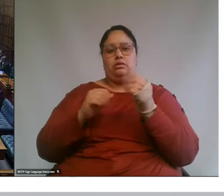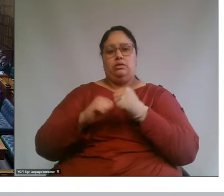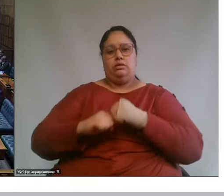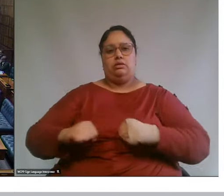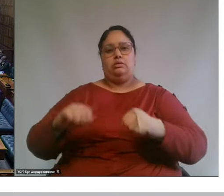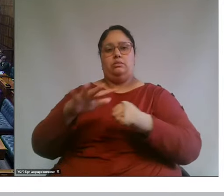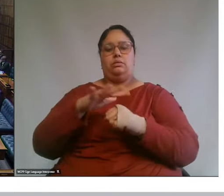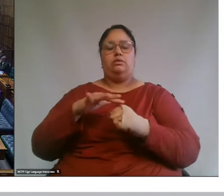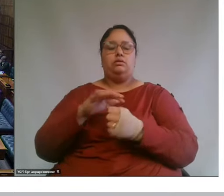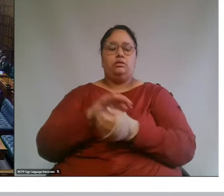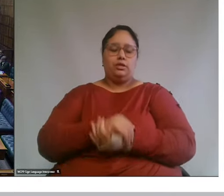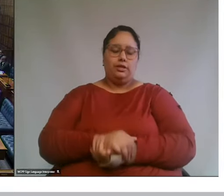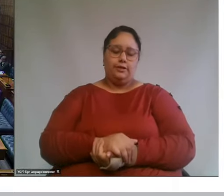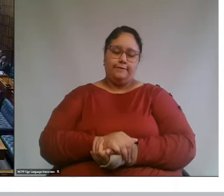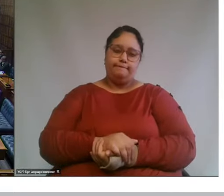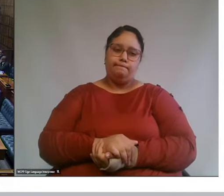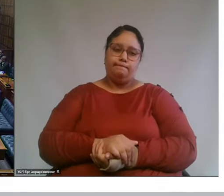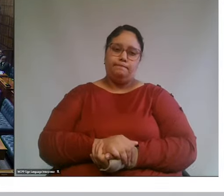space